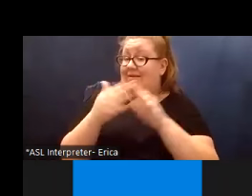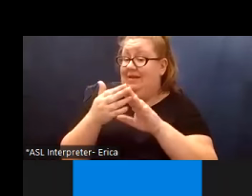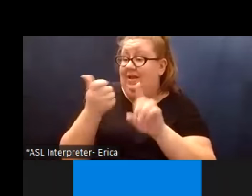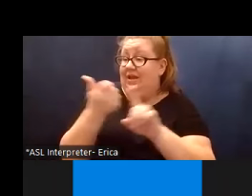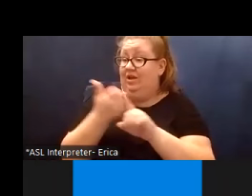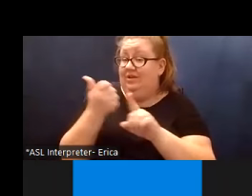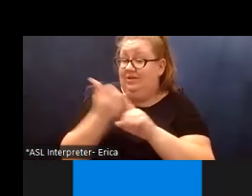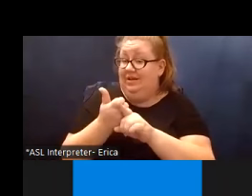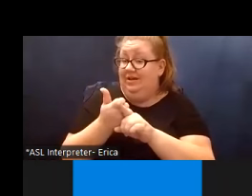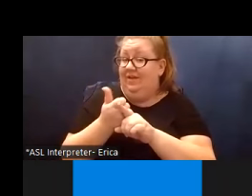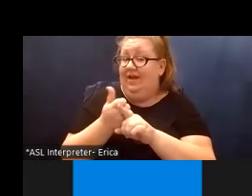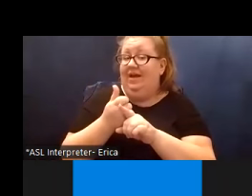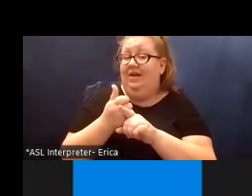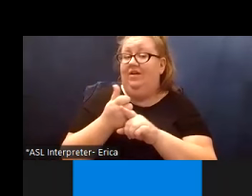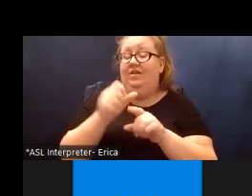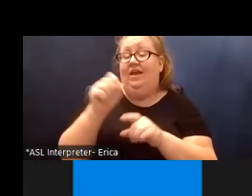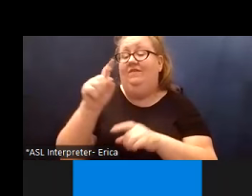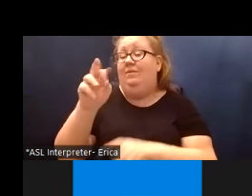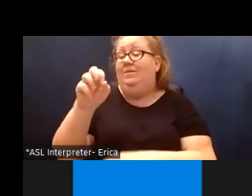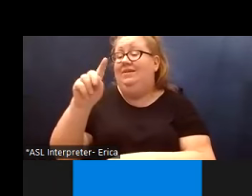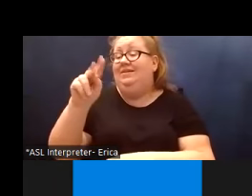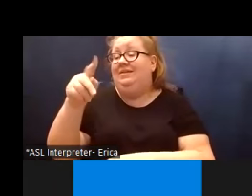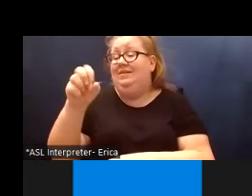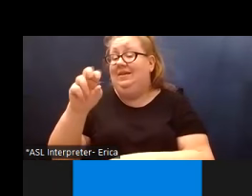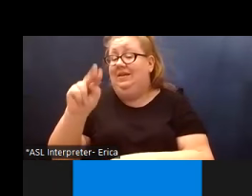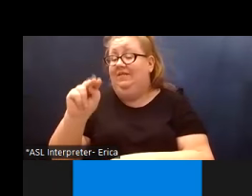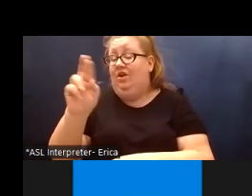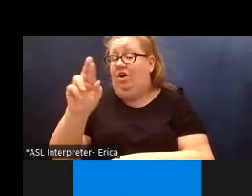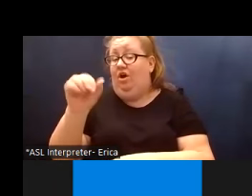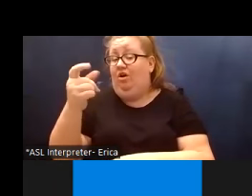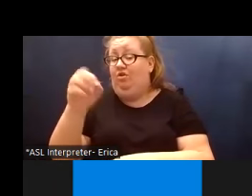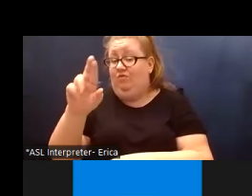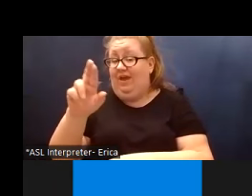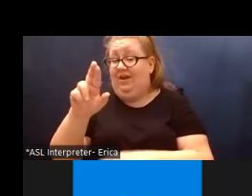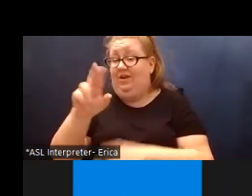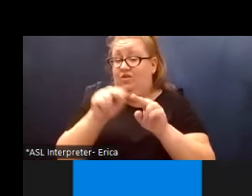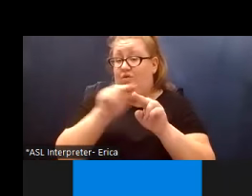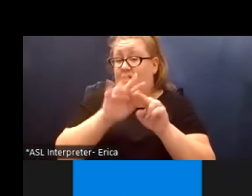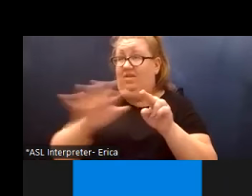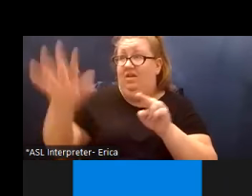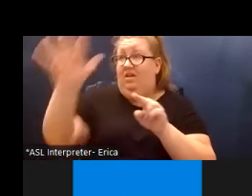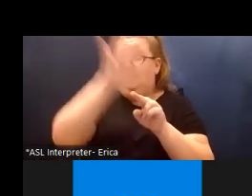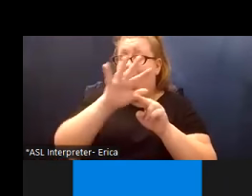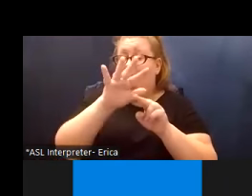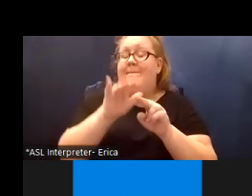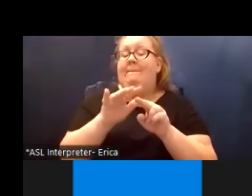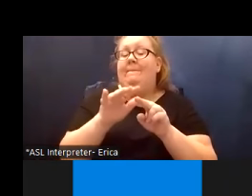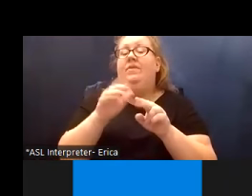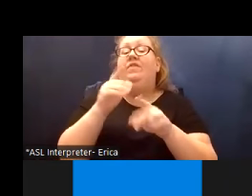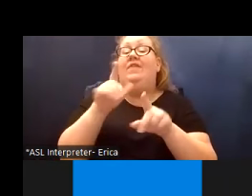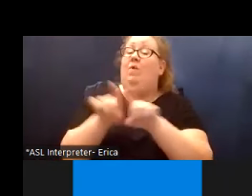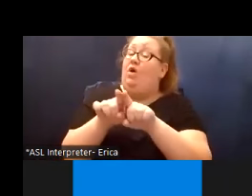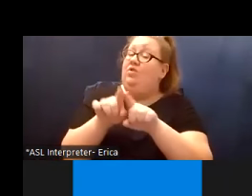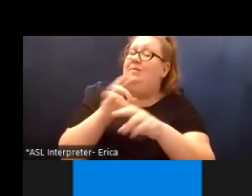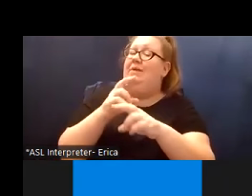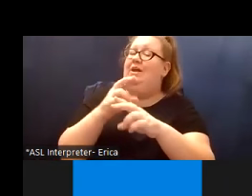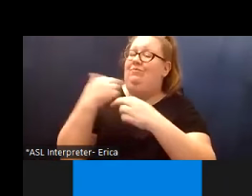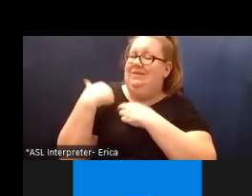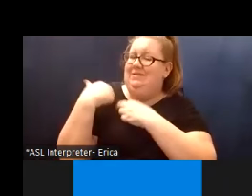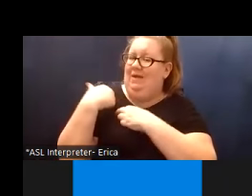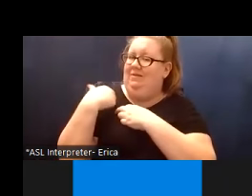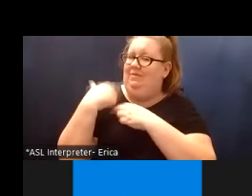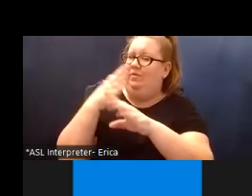R. Gregg Park to the north would be responsible for protecting their own key